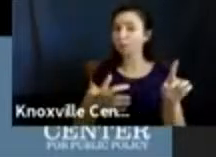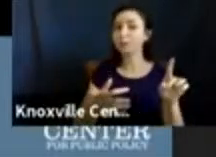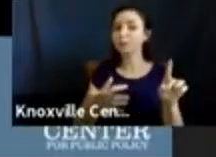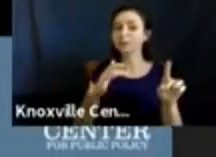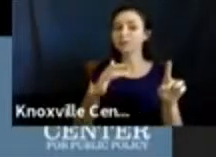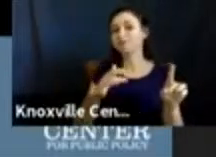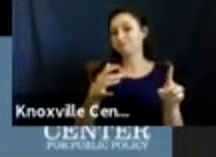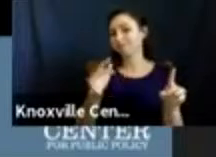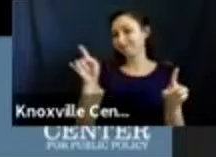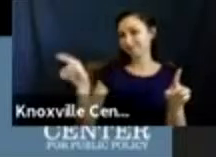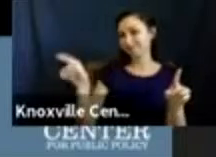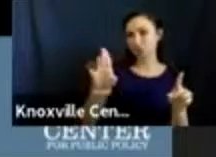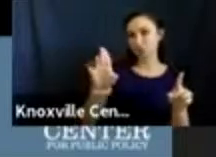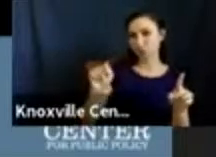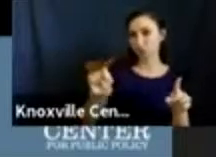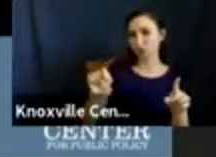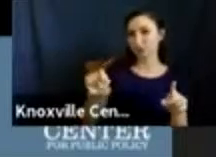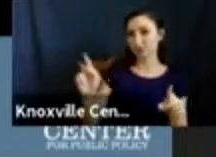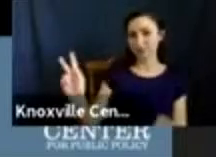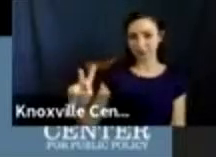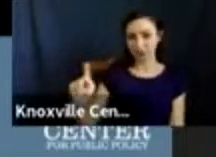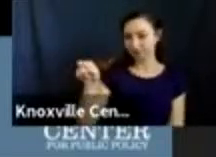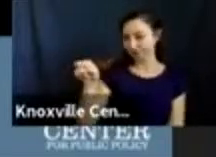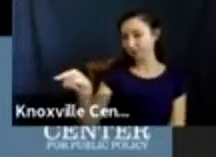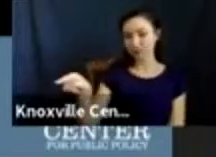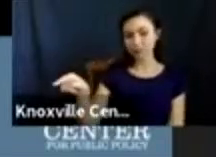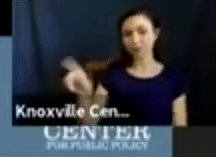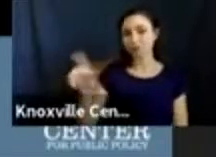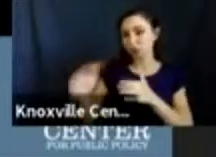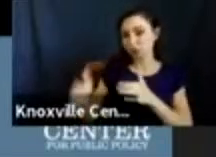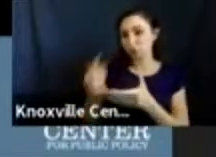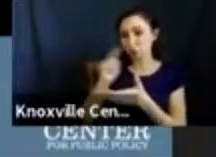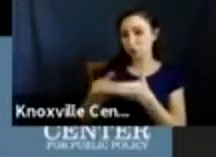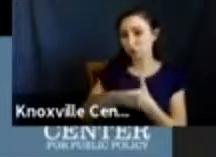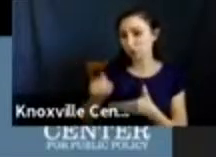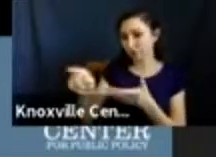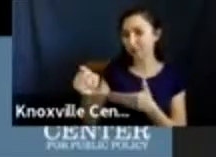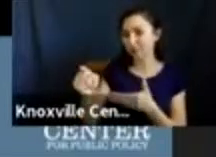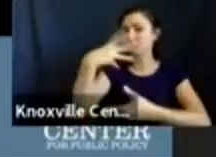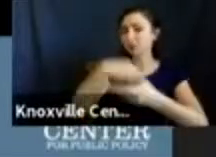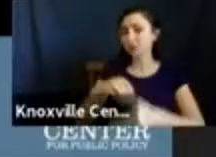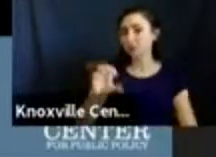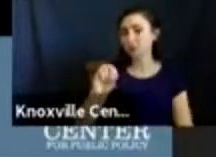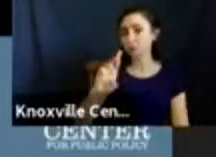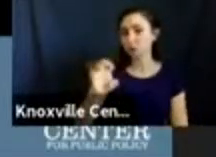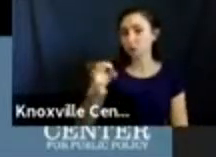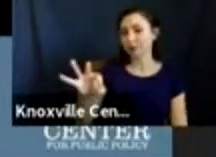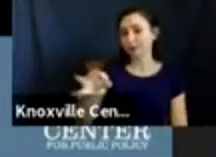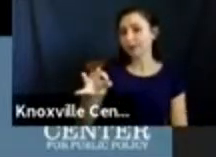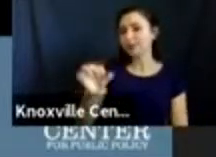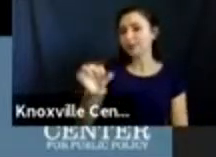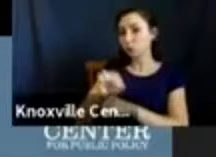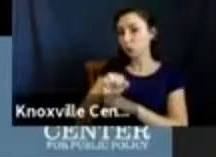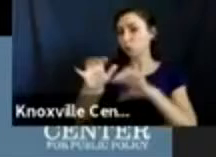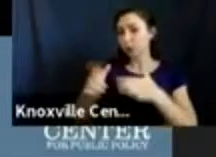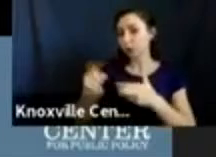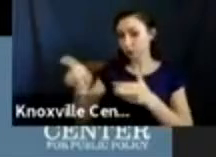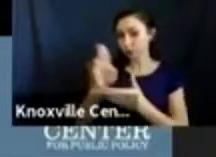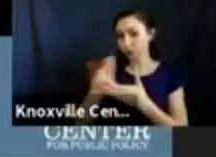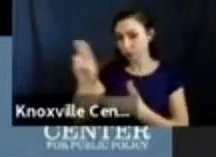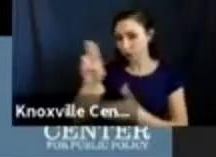the University of Tennessee, Knoxville. And as I mentioned, it's part of that CORE-19 working group at the university.